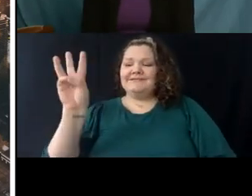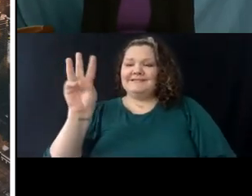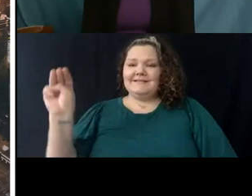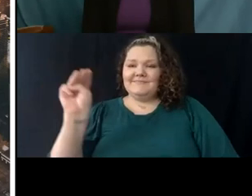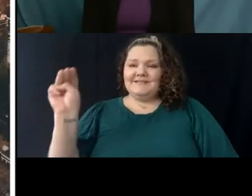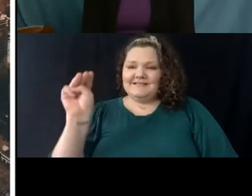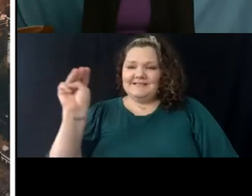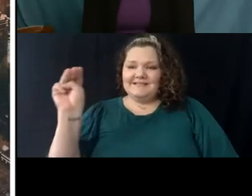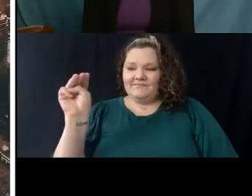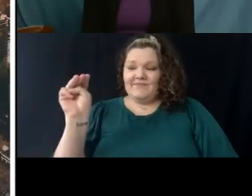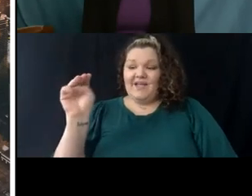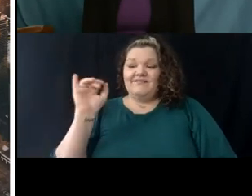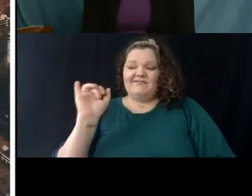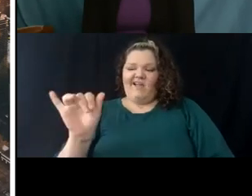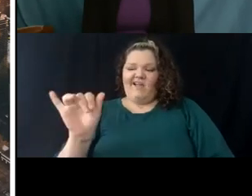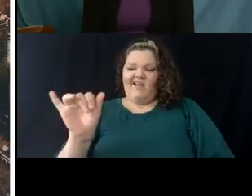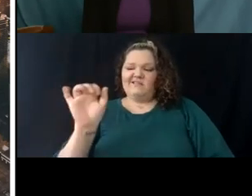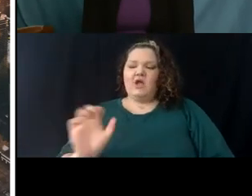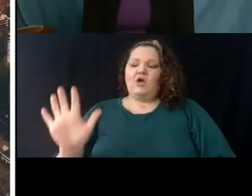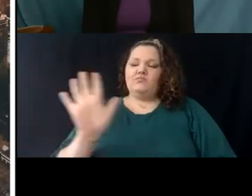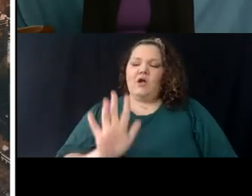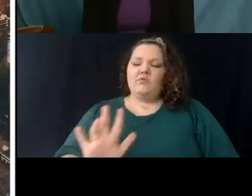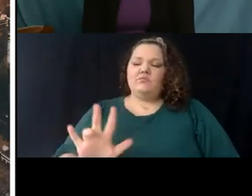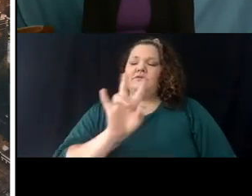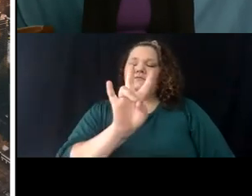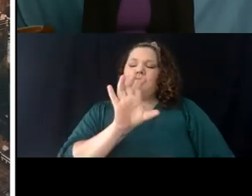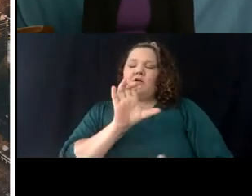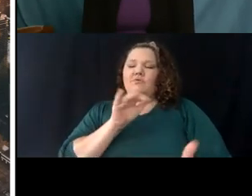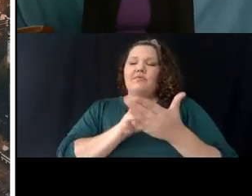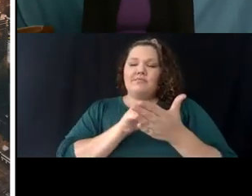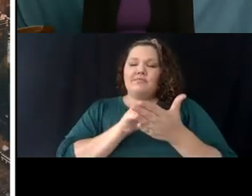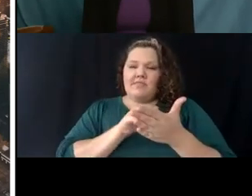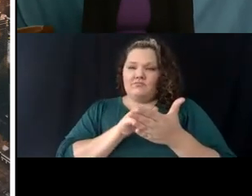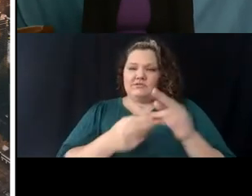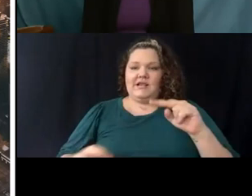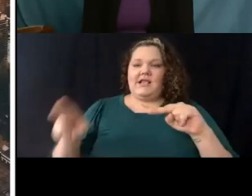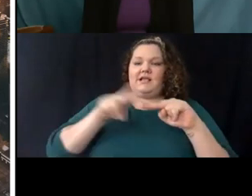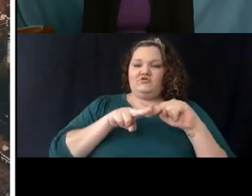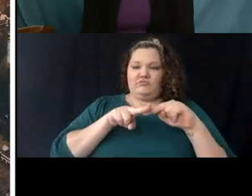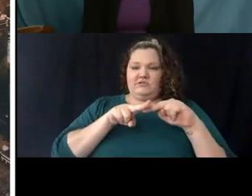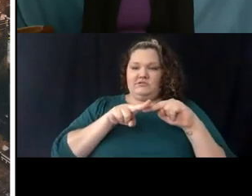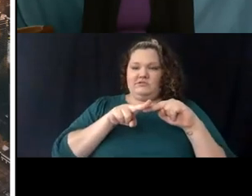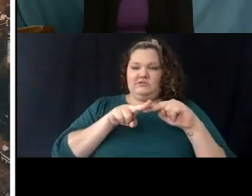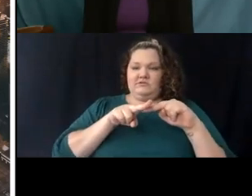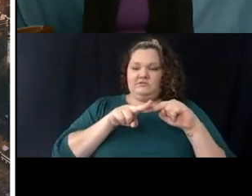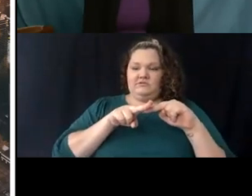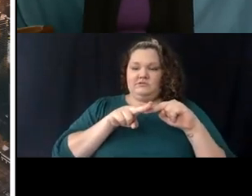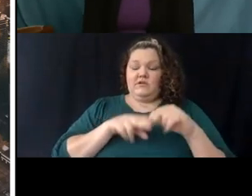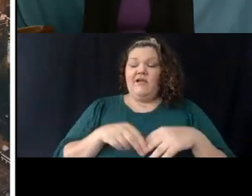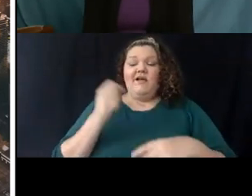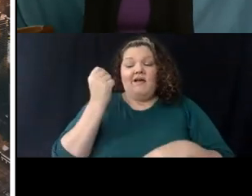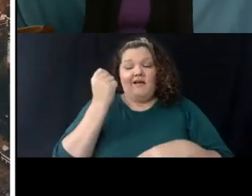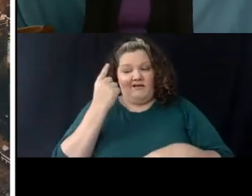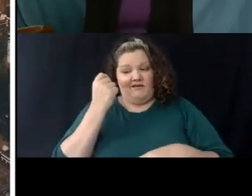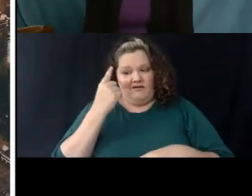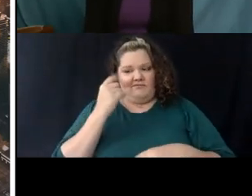to over 3.6 million. So that's a huge increase. That's about 700,000